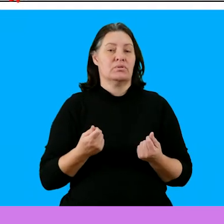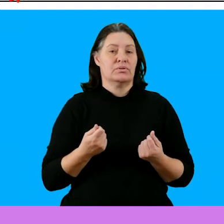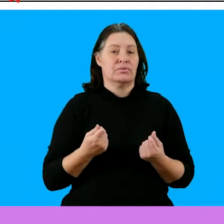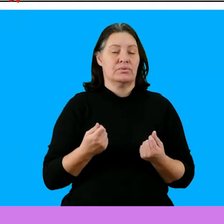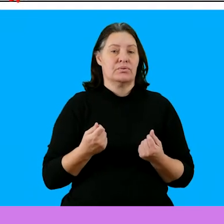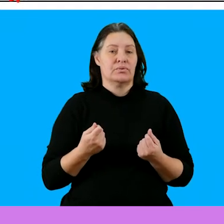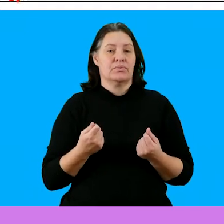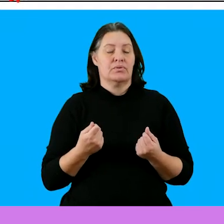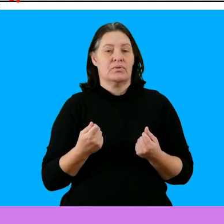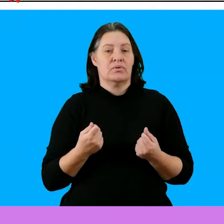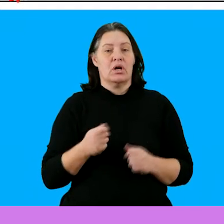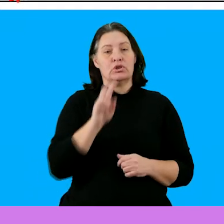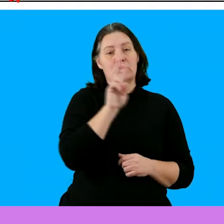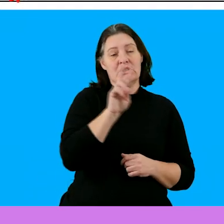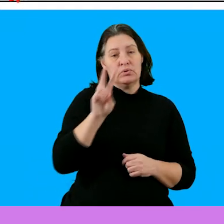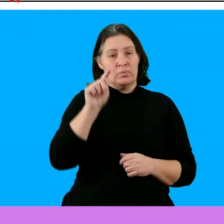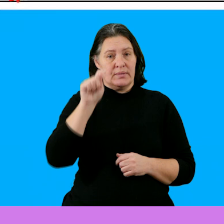amount of